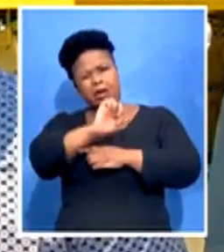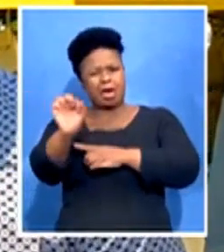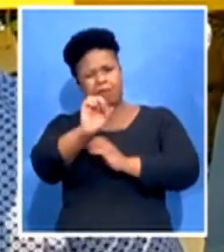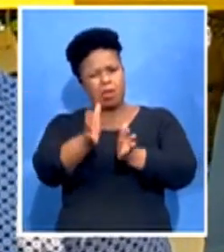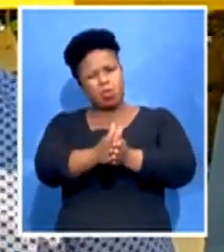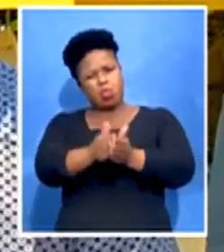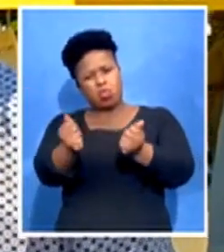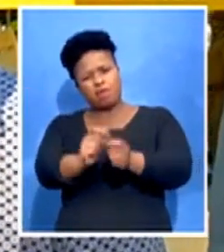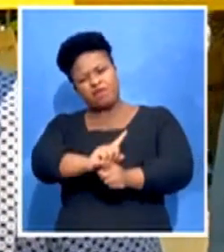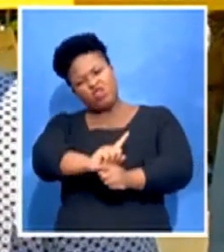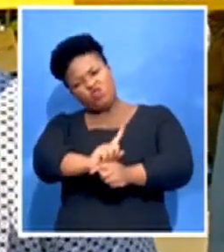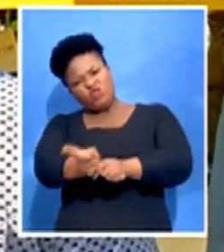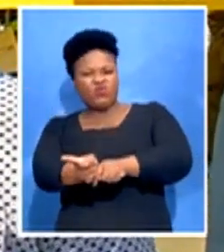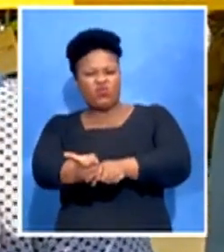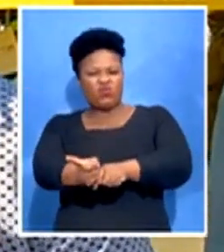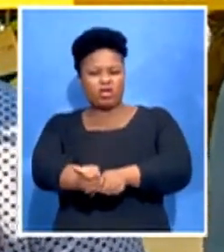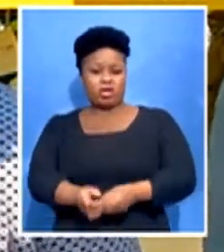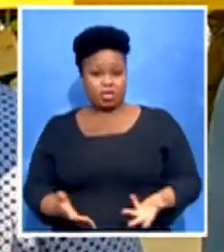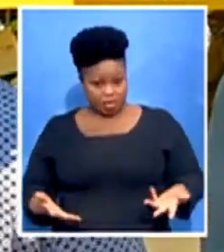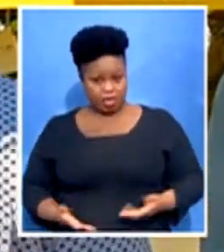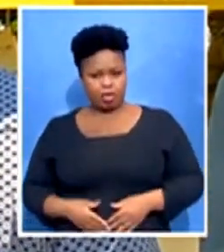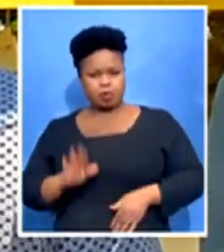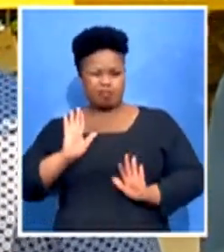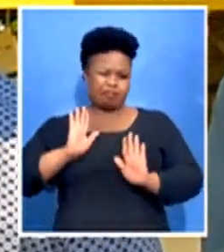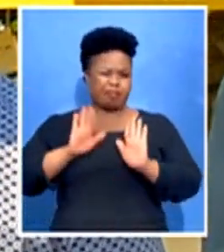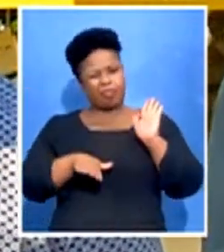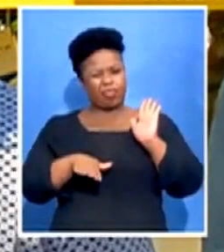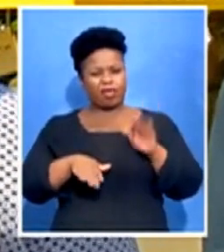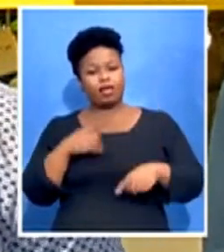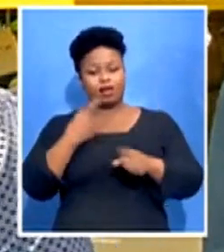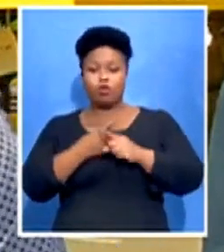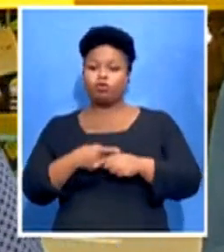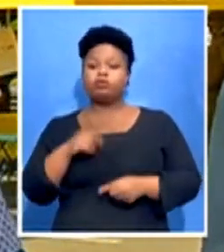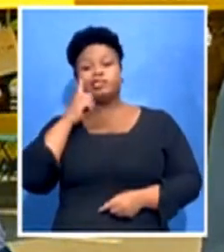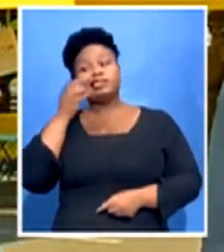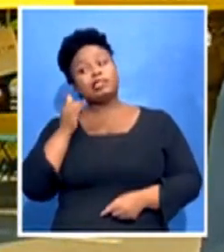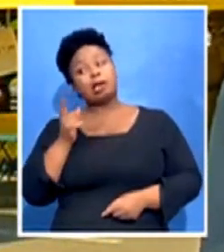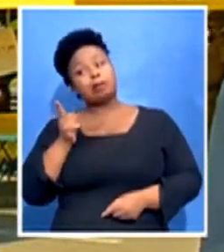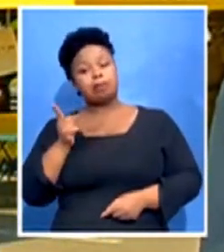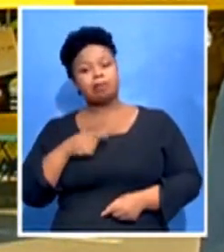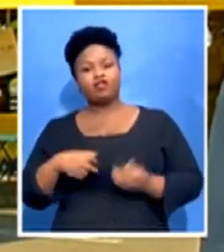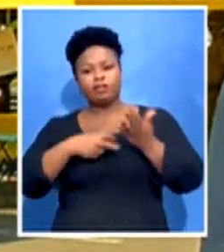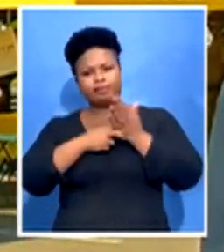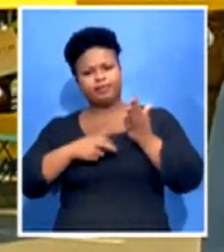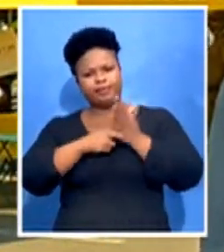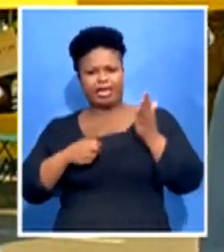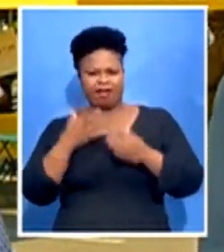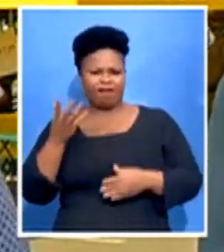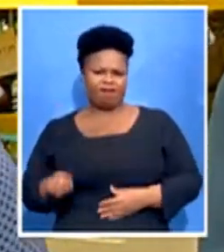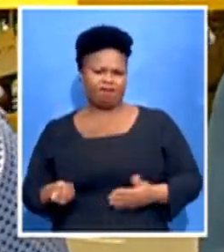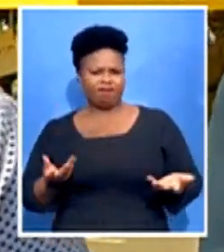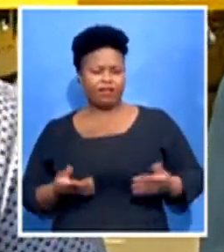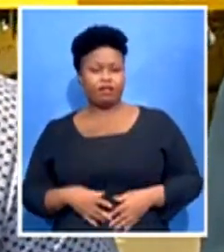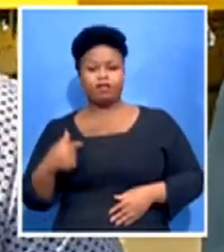you like clapping your accelerator, you can come here, check your status if you have accumulated any tickets, or if you know that you have